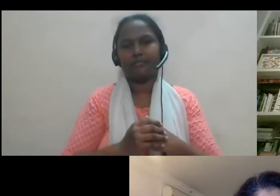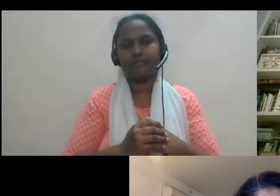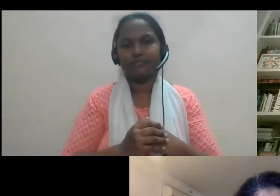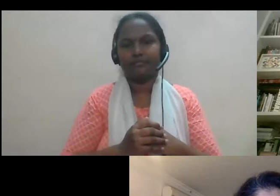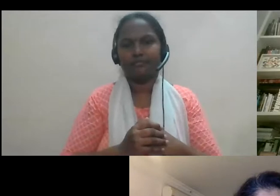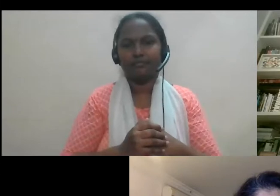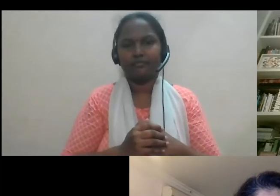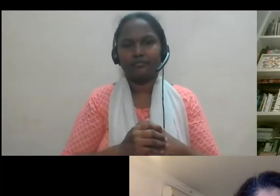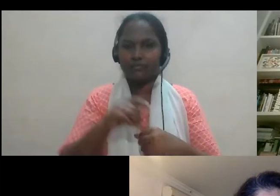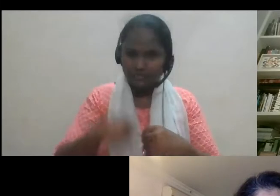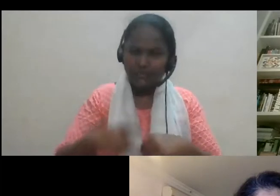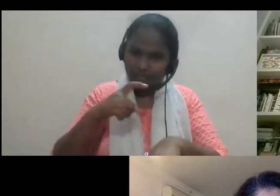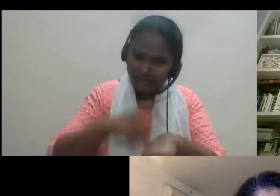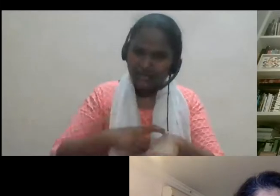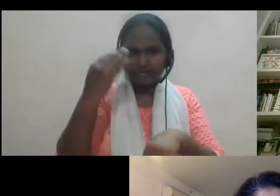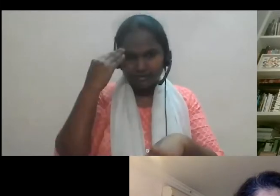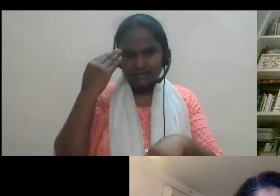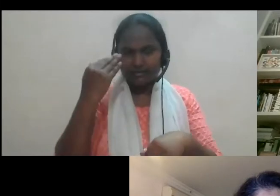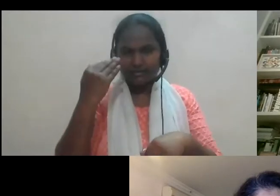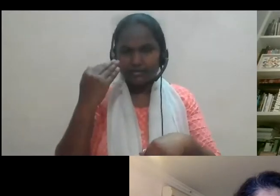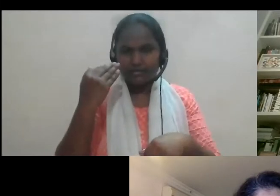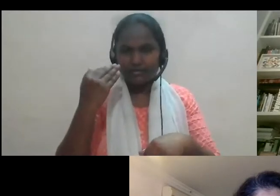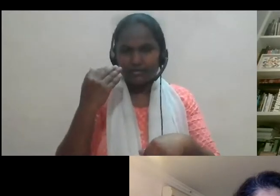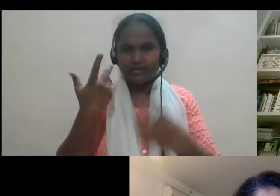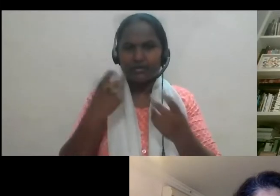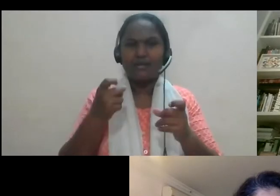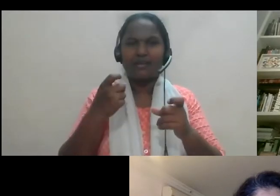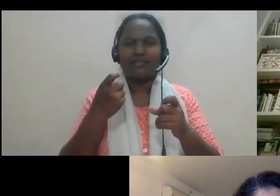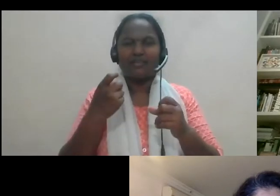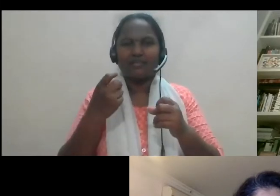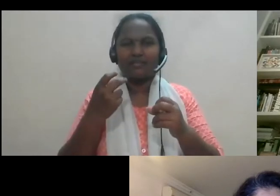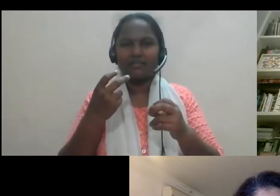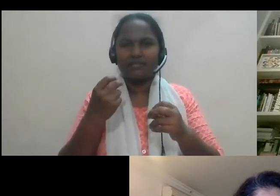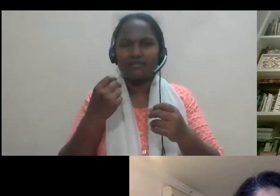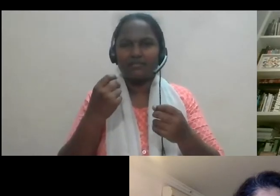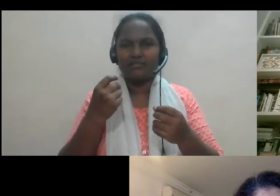At this time, you know, there is an issue